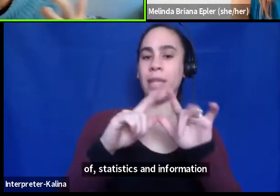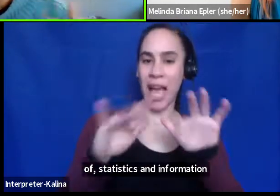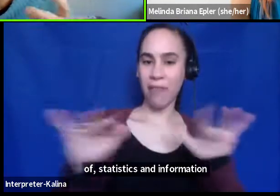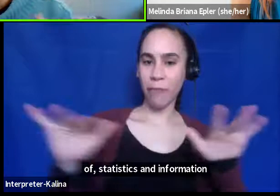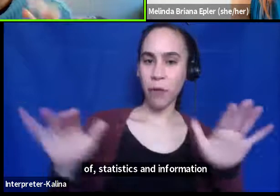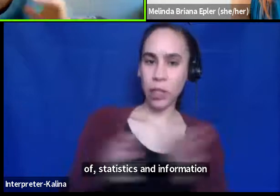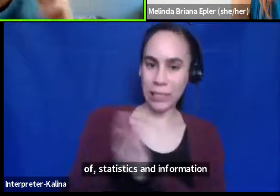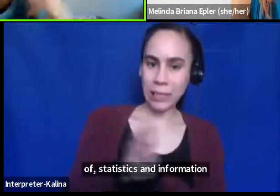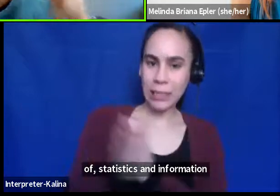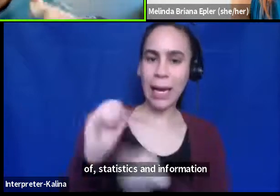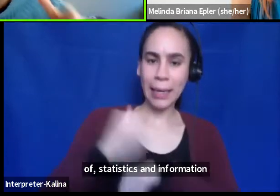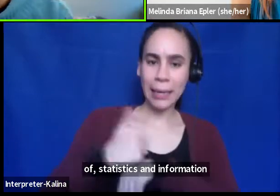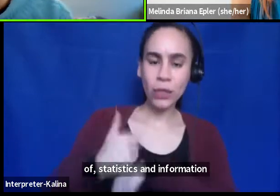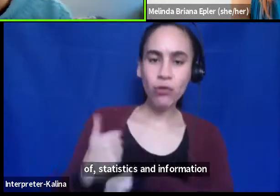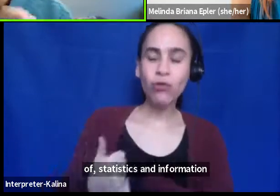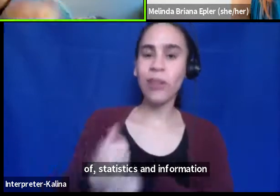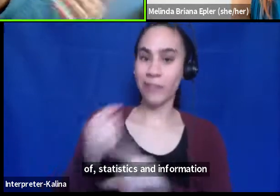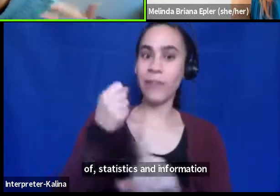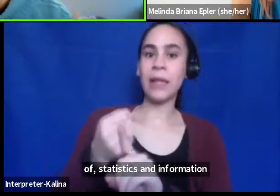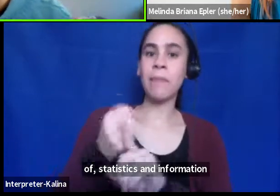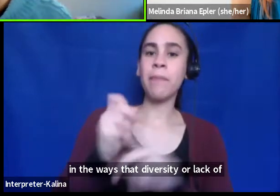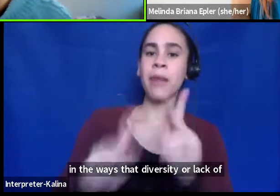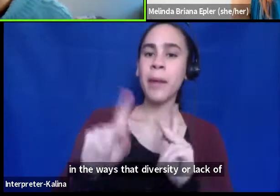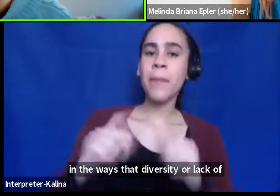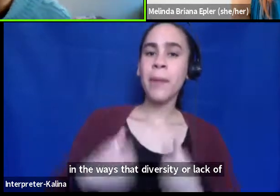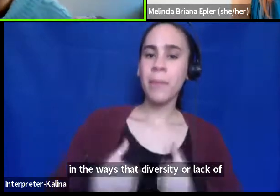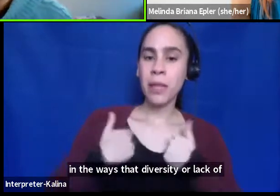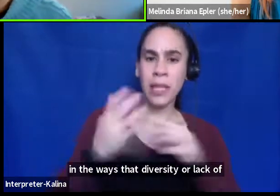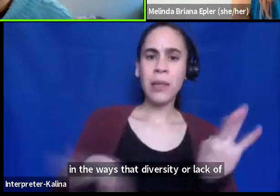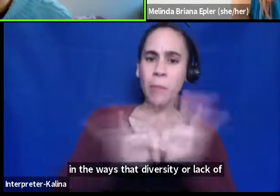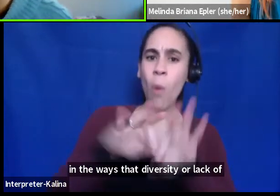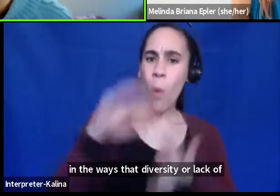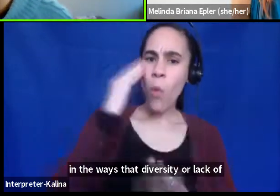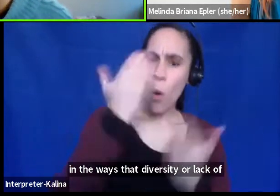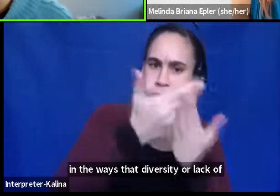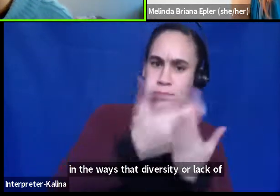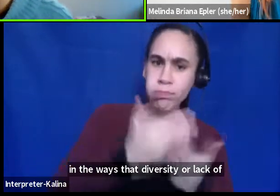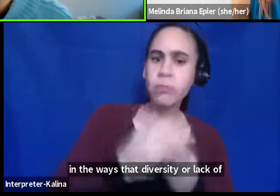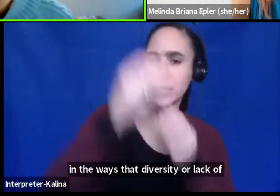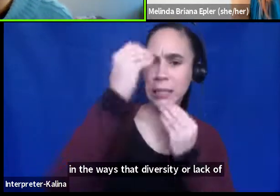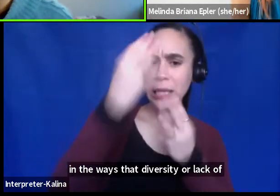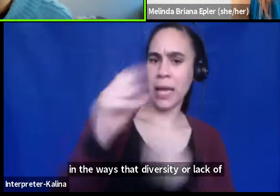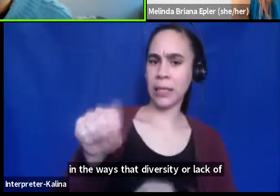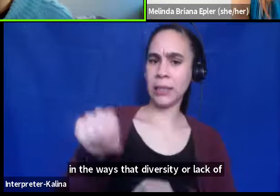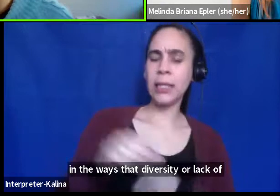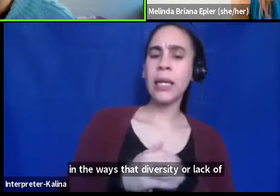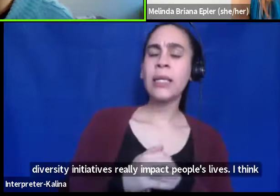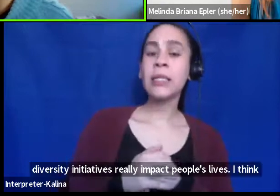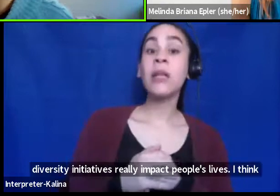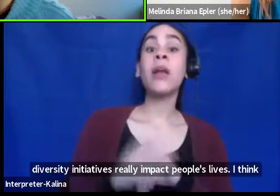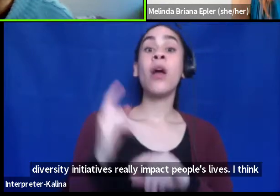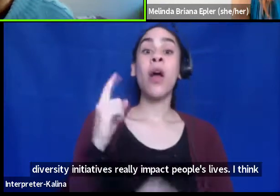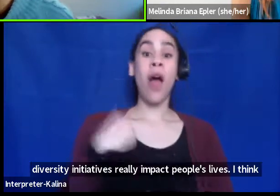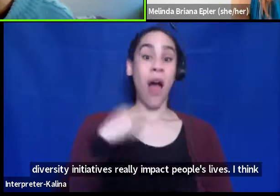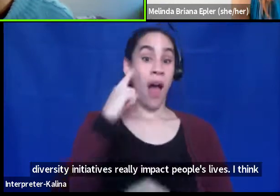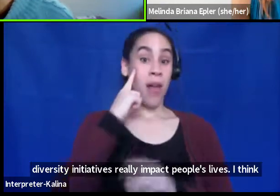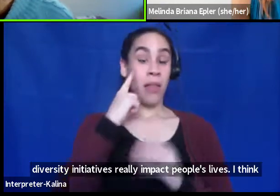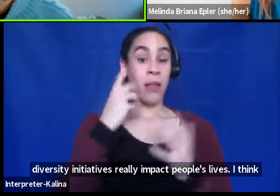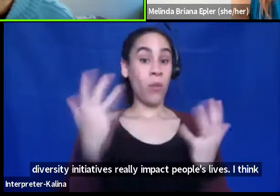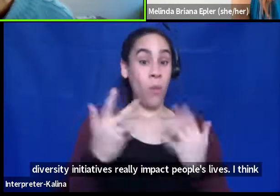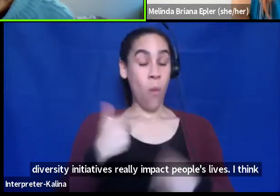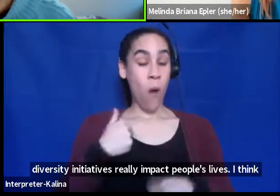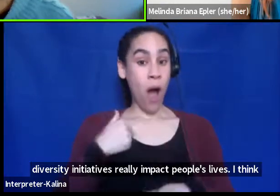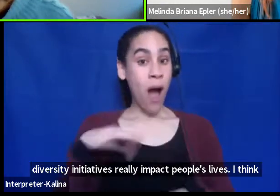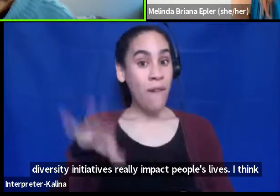really impacts people's lives. I think it is important to know the data. But what I find is that really once people start